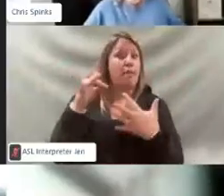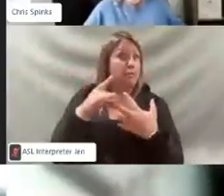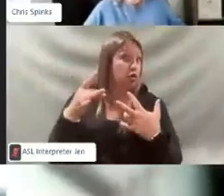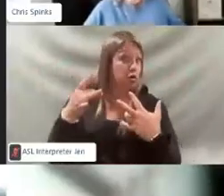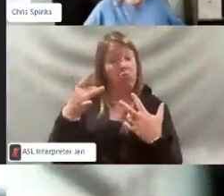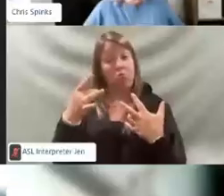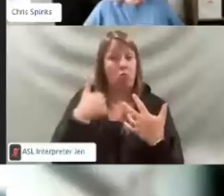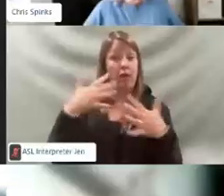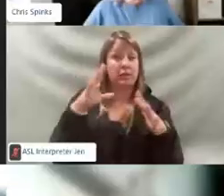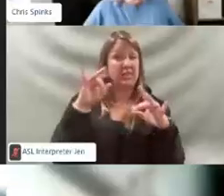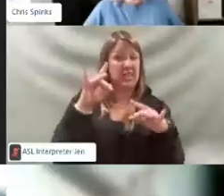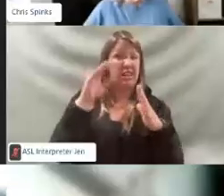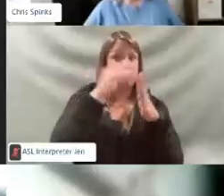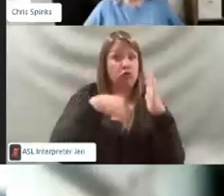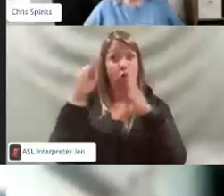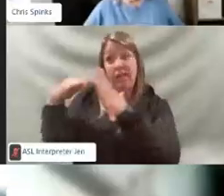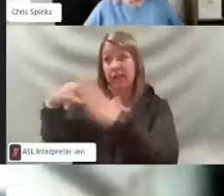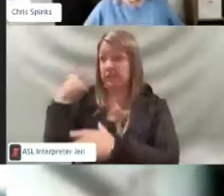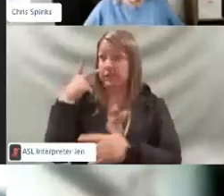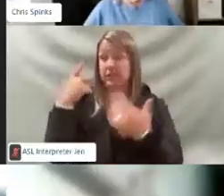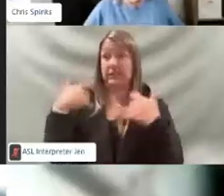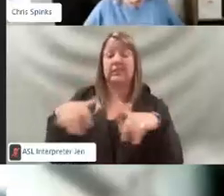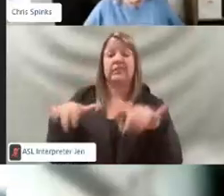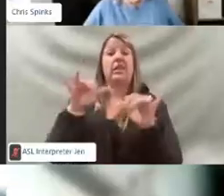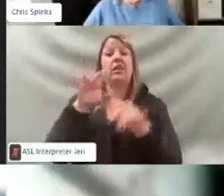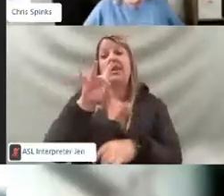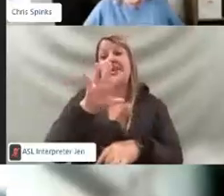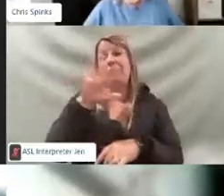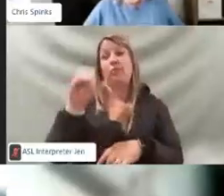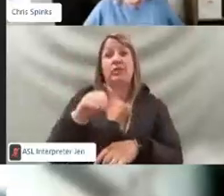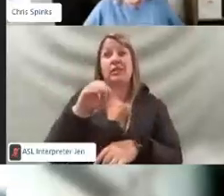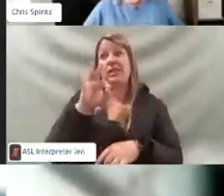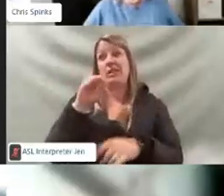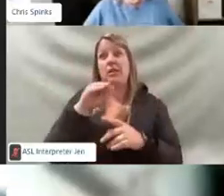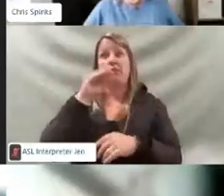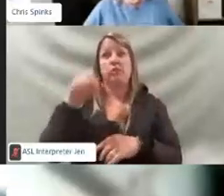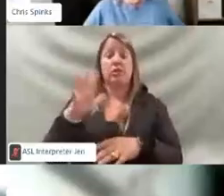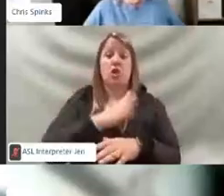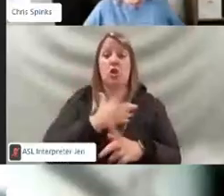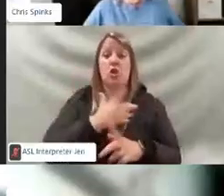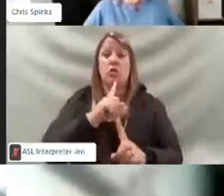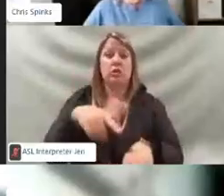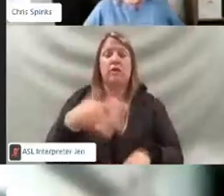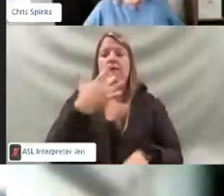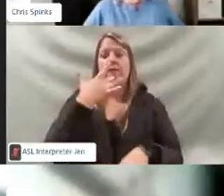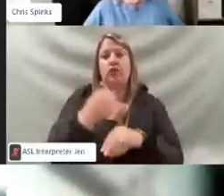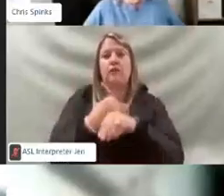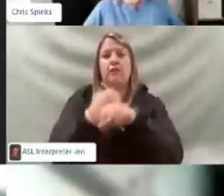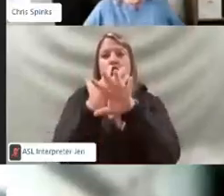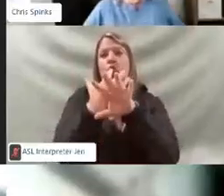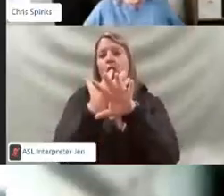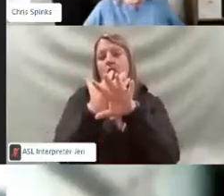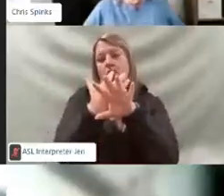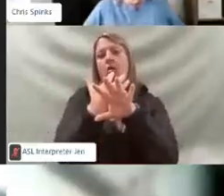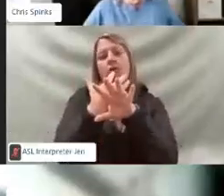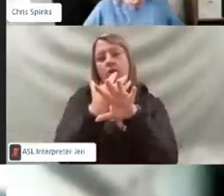that survey for a little over a year, and to this date, about 85 to 90% of our responders say they would prefer a virtual meeting.